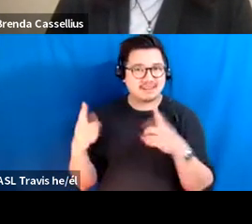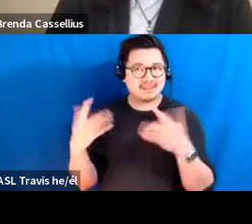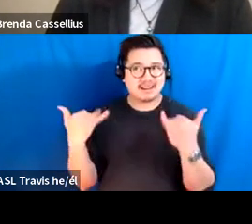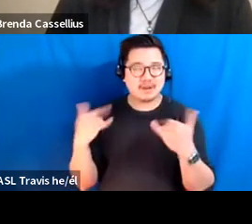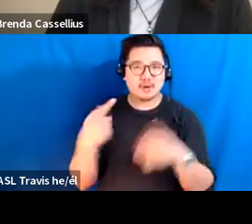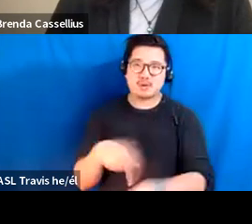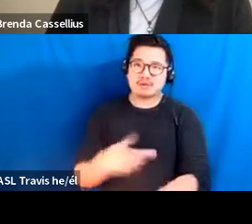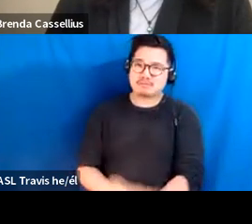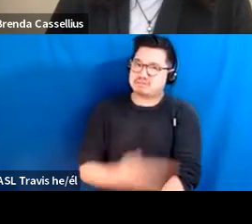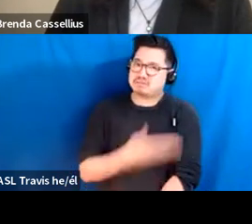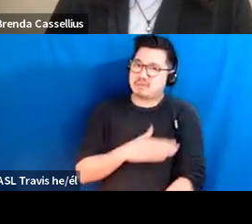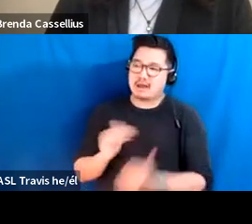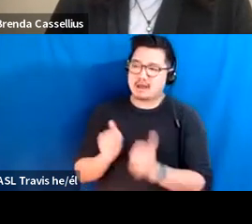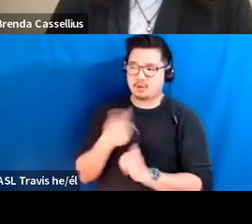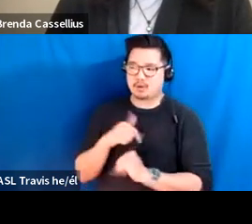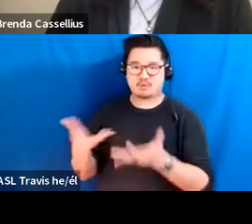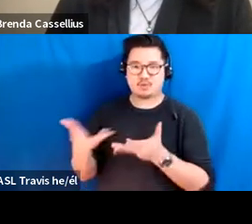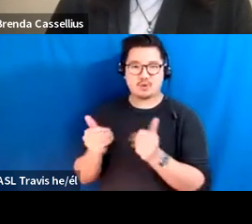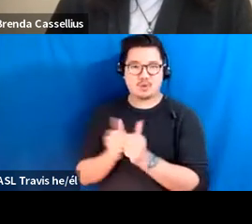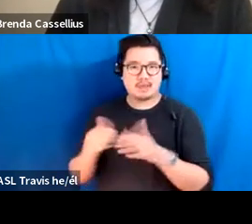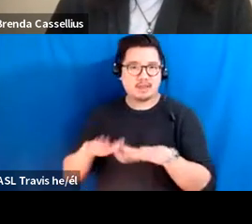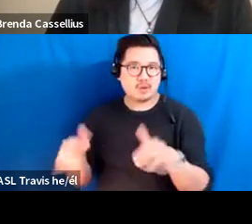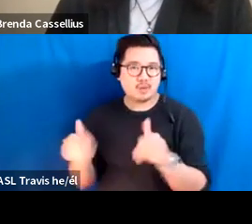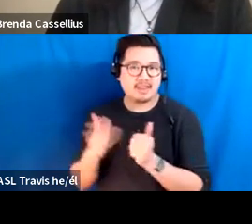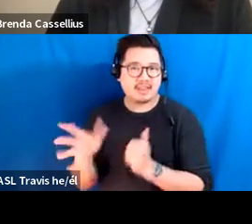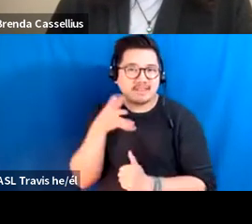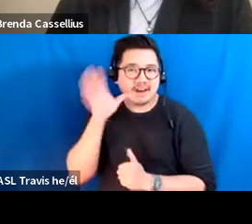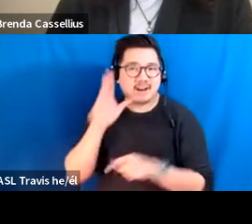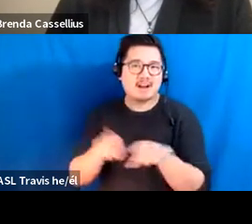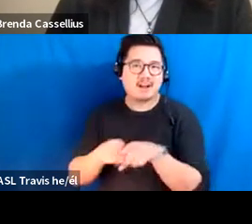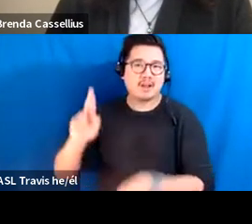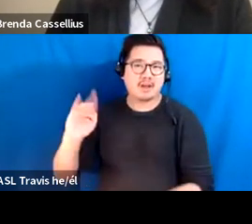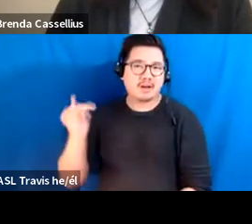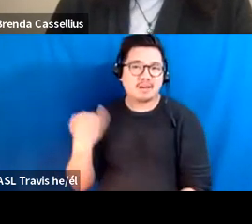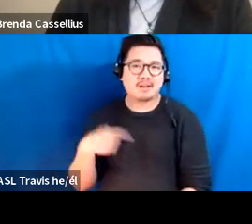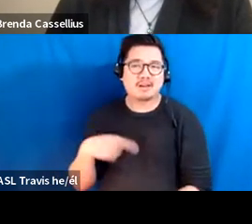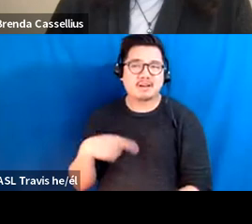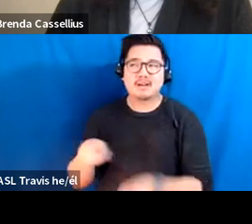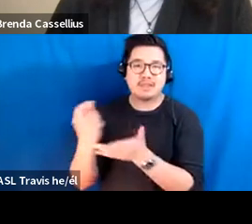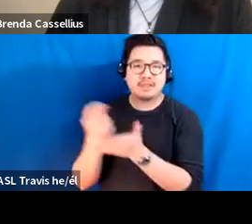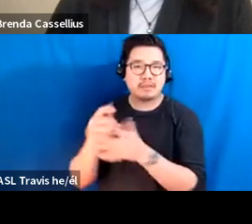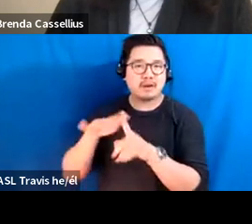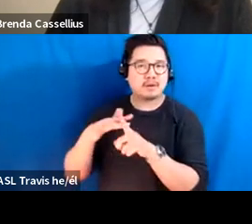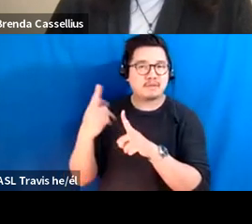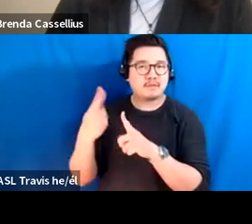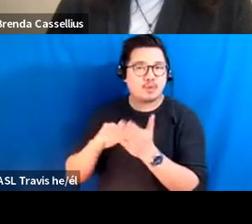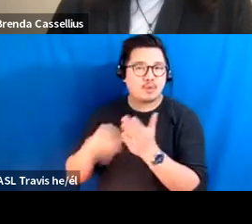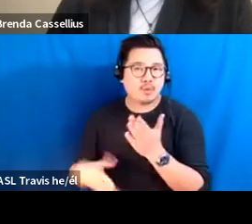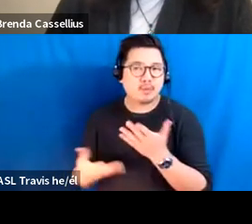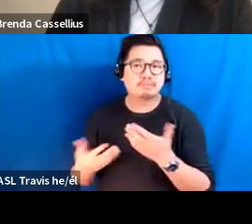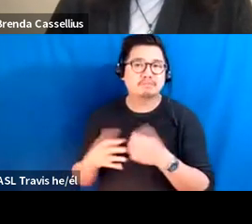with children and their families in restorative justice therapeutic settings for students and